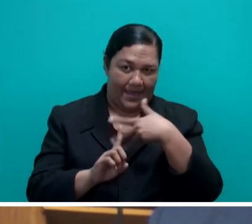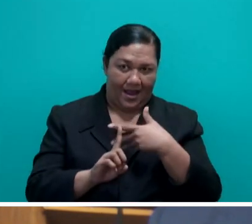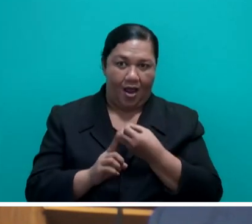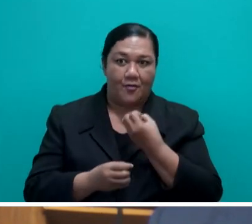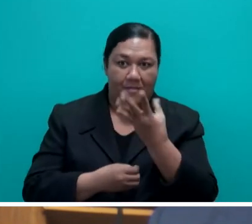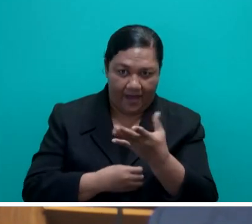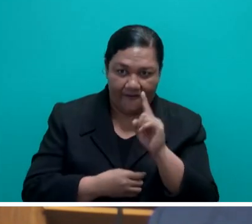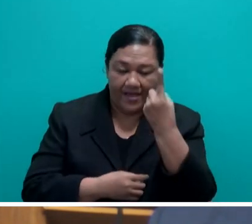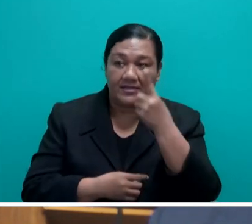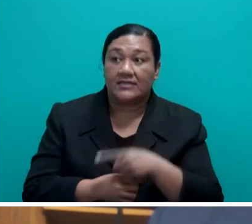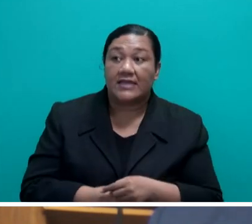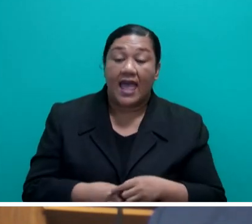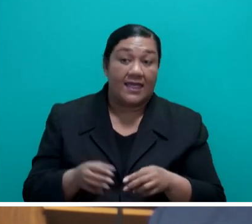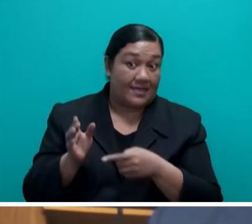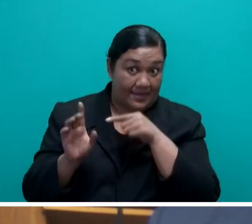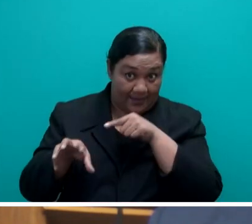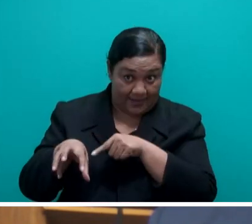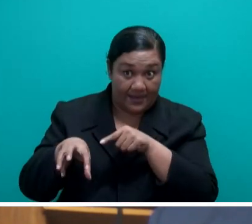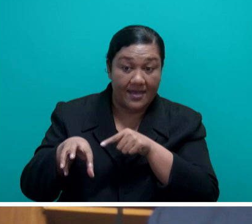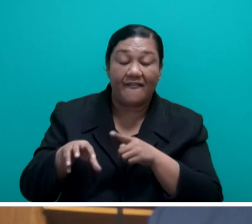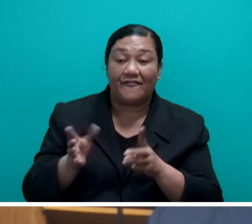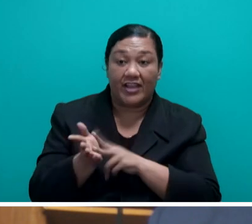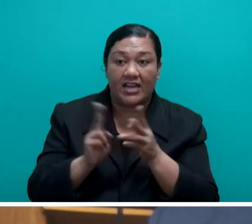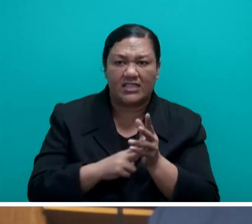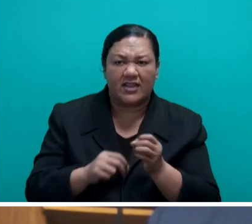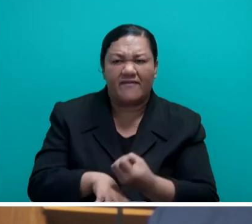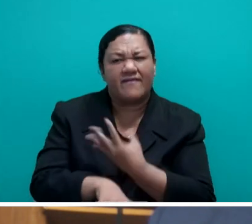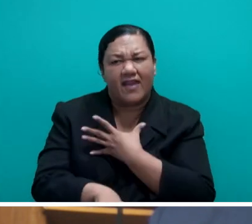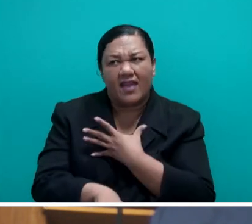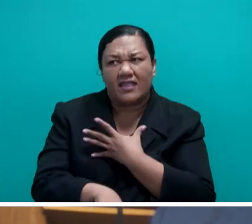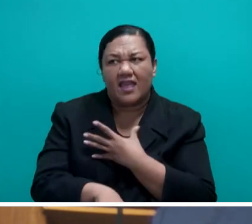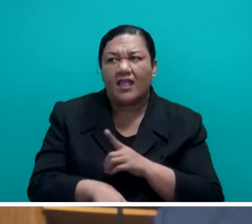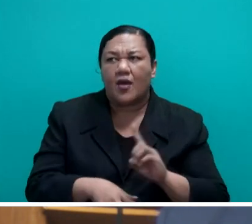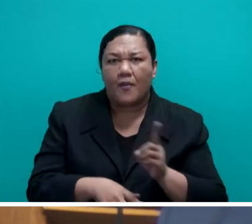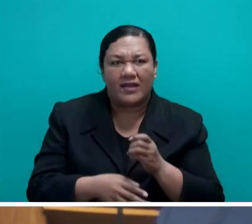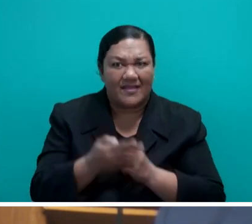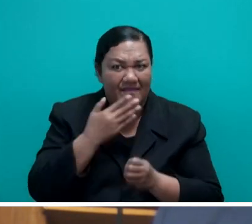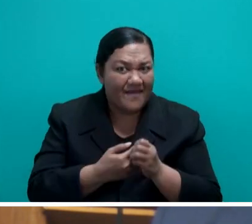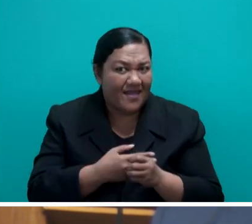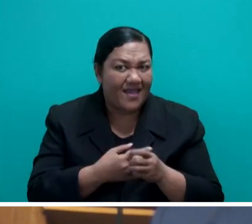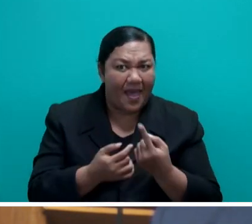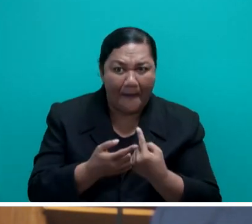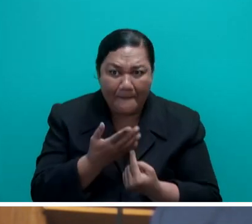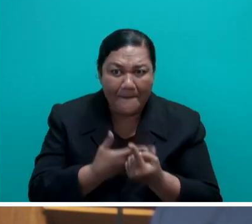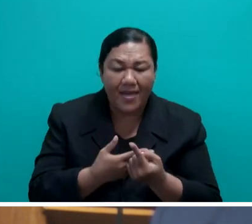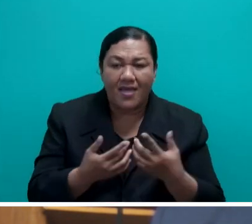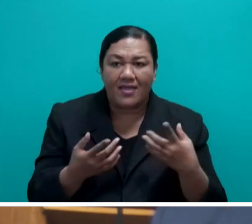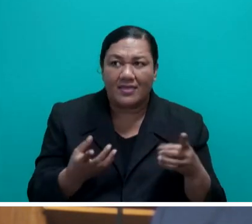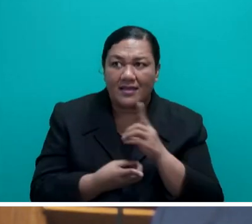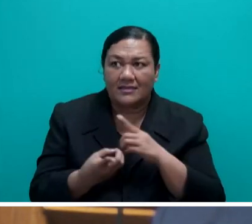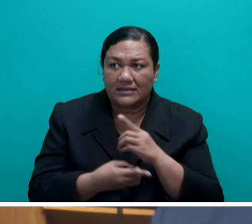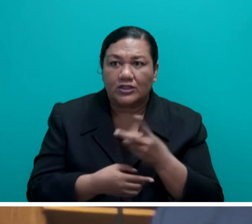The Nabavatu Village was critically affected by a geohazard event that shocked the community in January